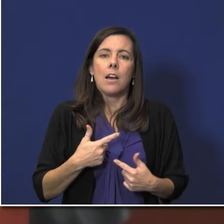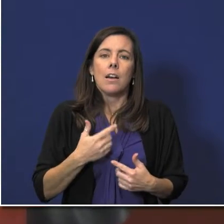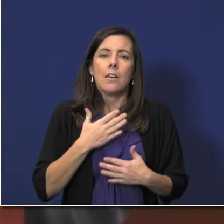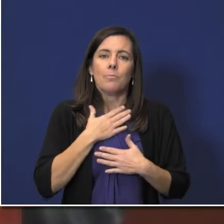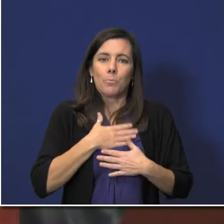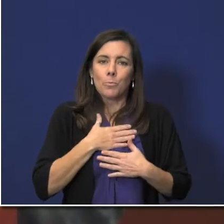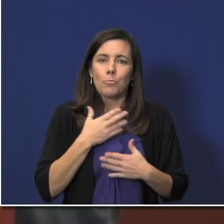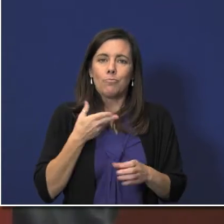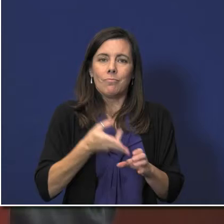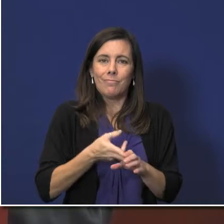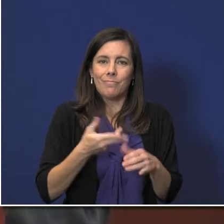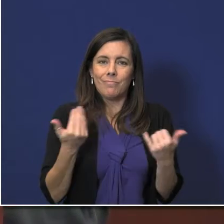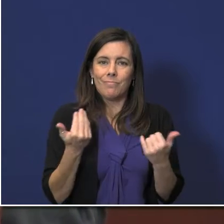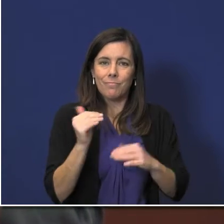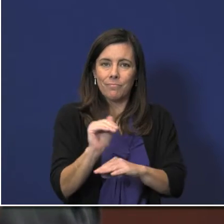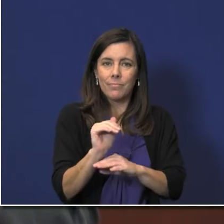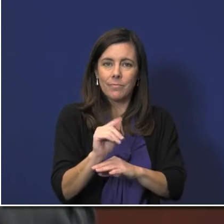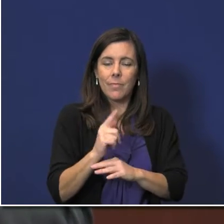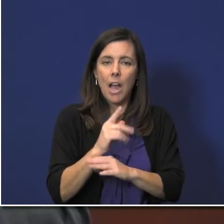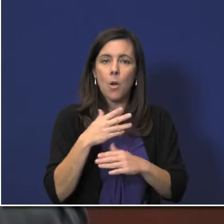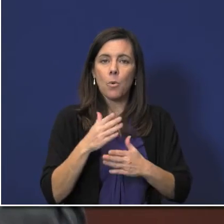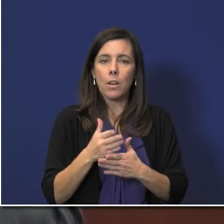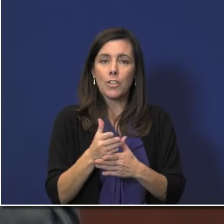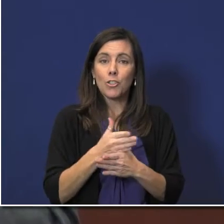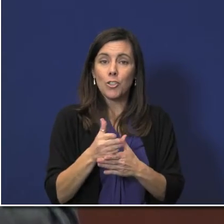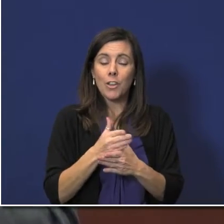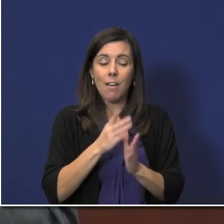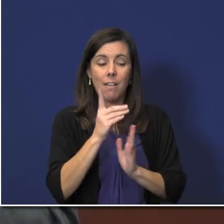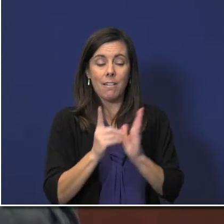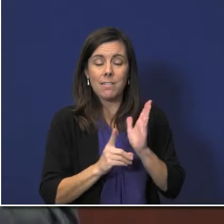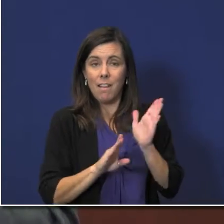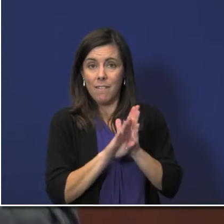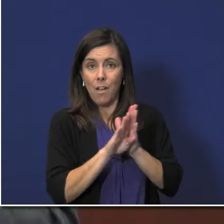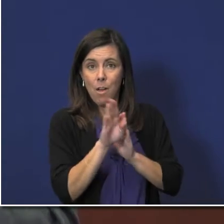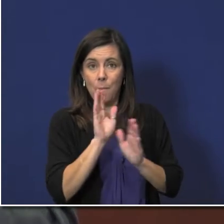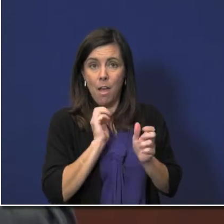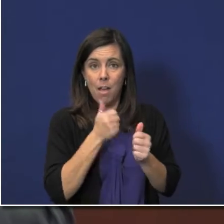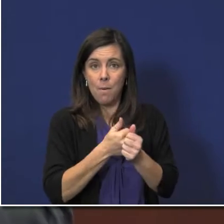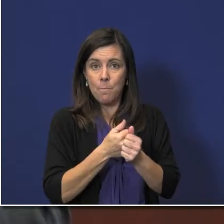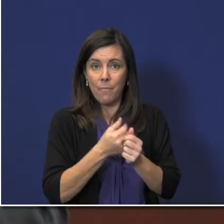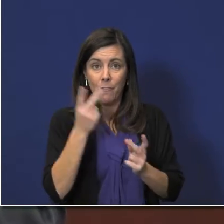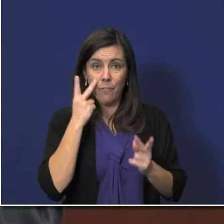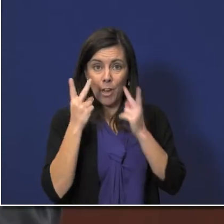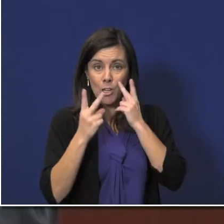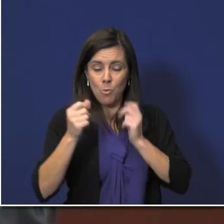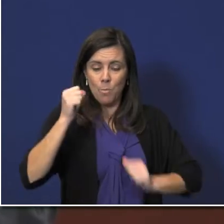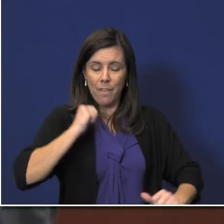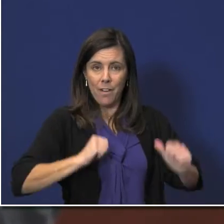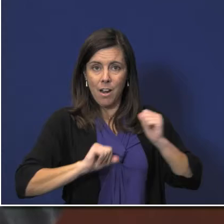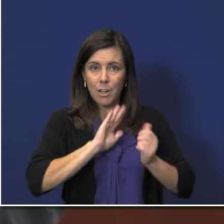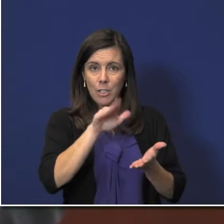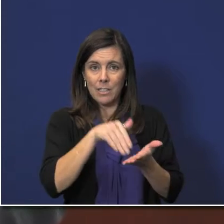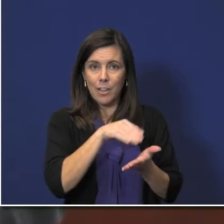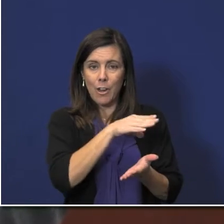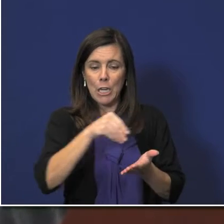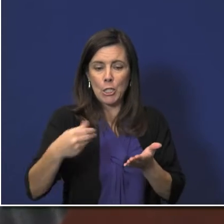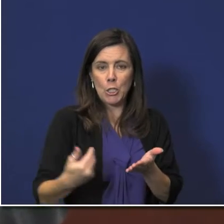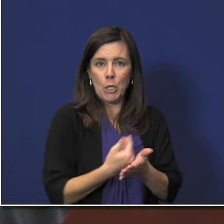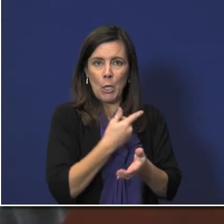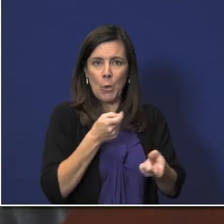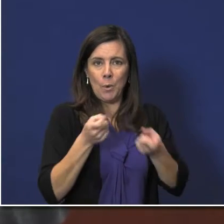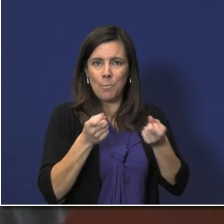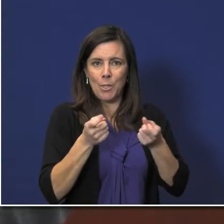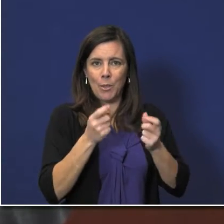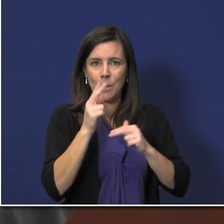super excited to share a design development update for the Visual Performing Arts Center and new administration building. It's been